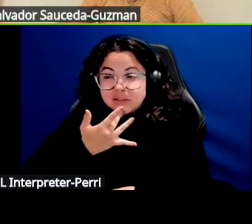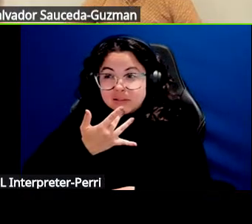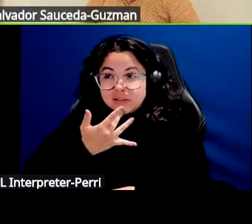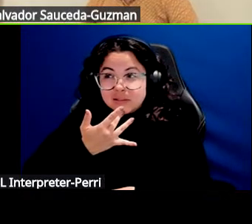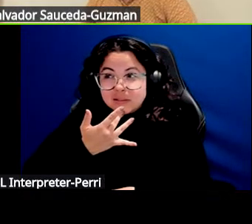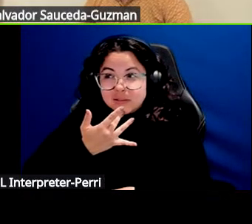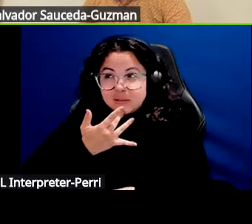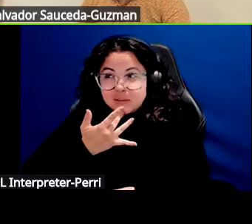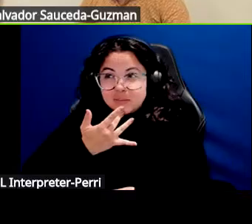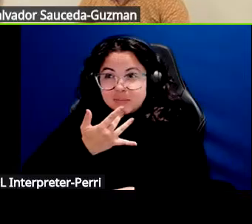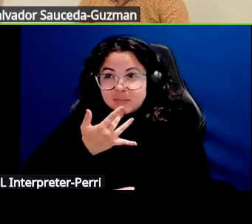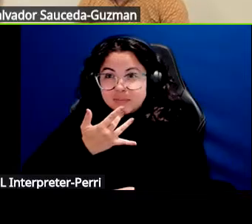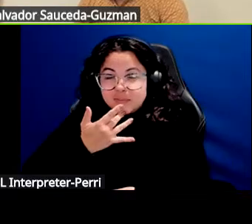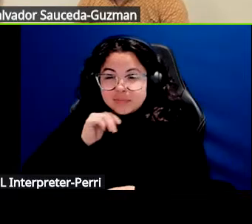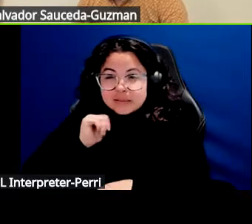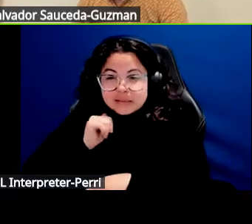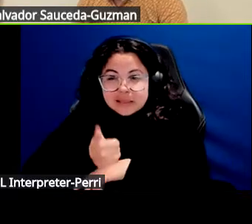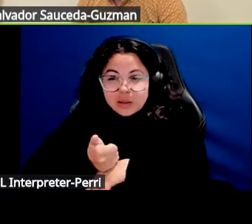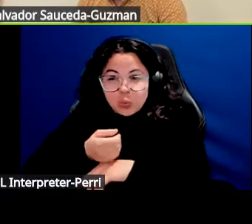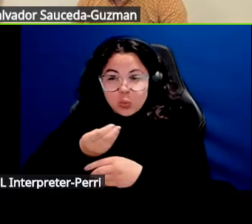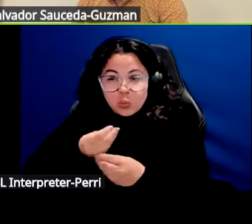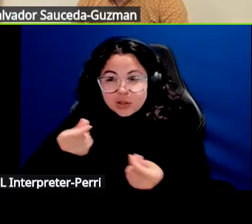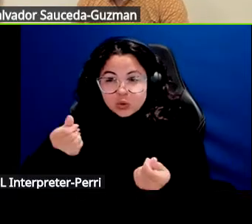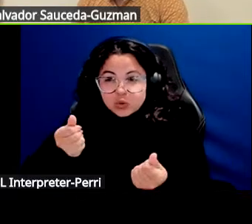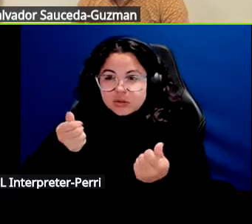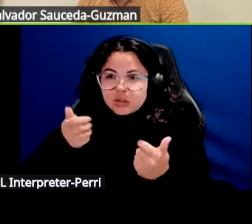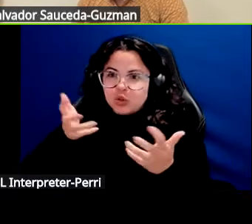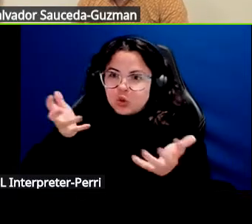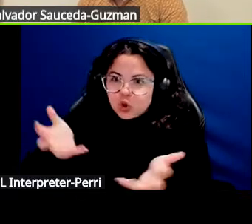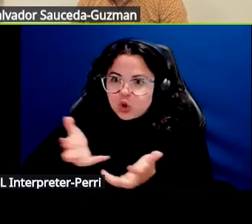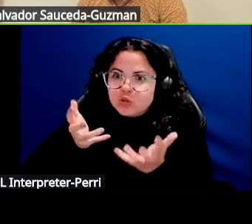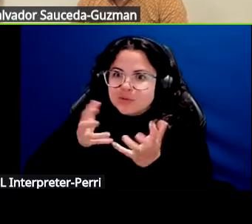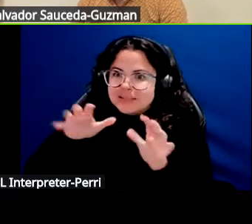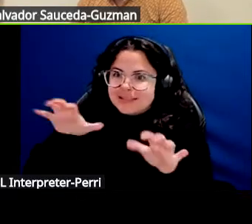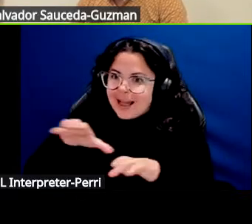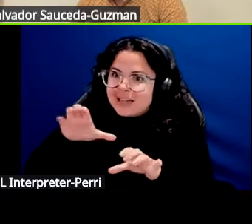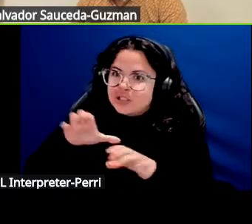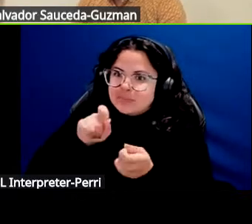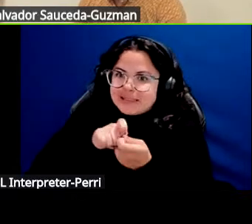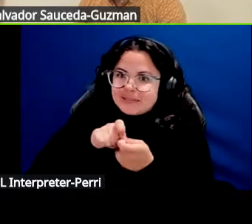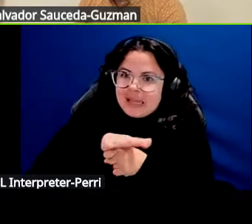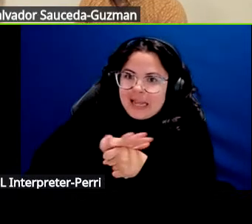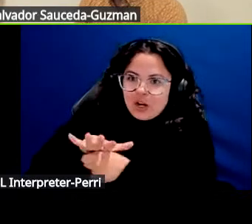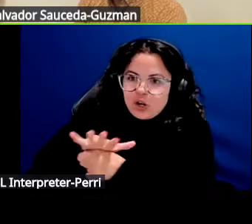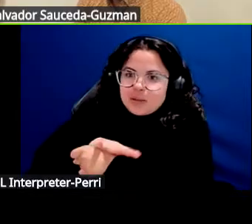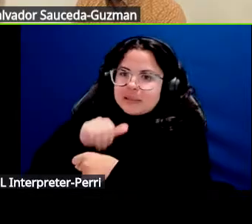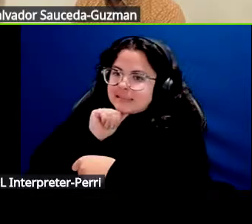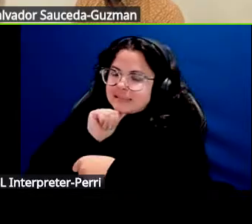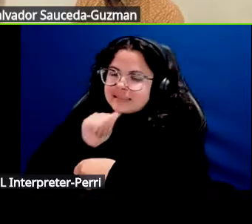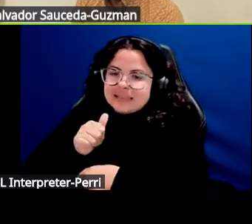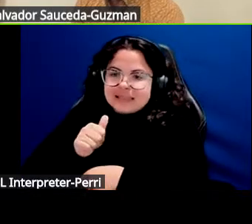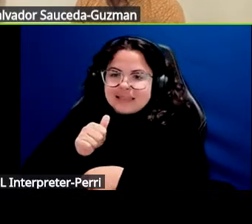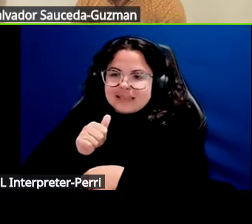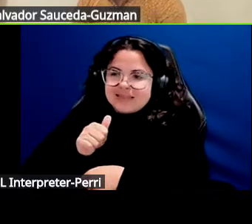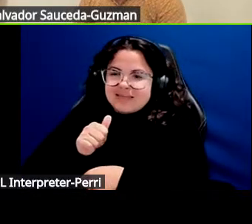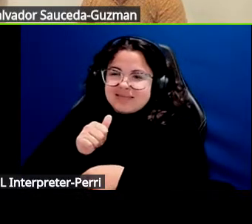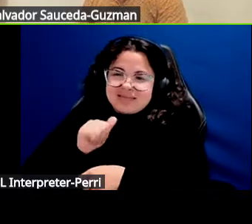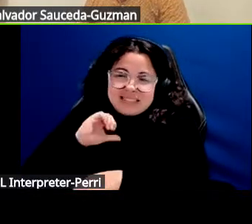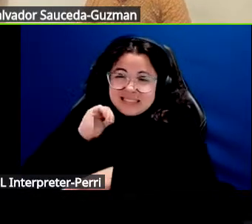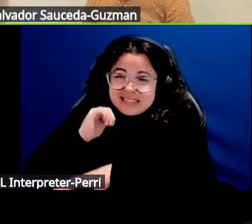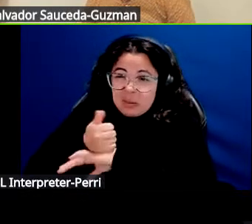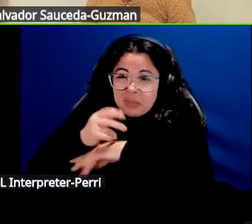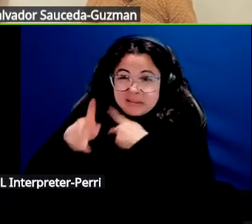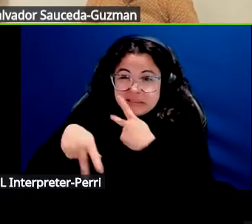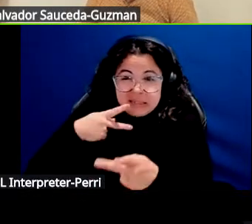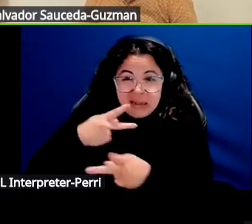make such a resolution that urges action in particular areas, but does not prescribe a type of action, since it